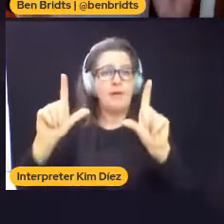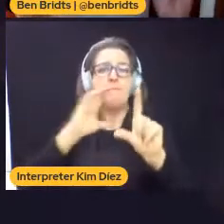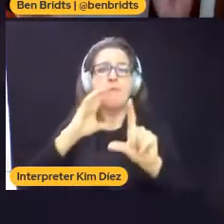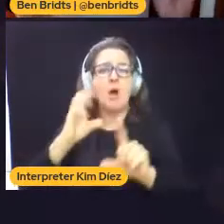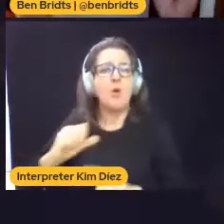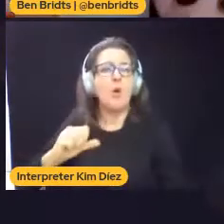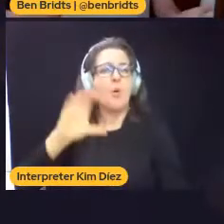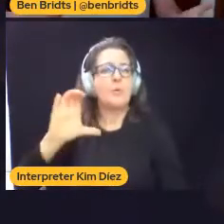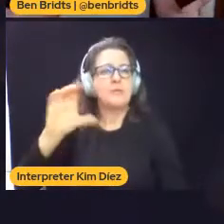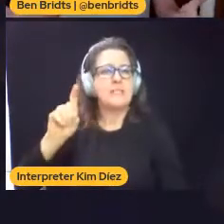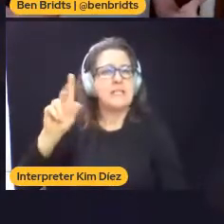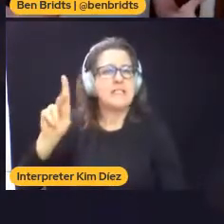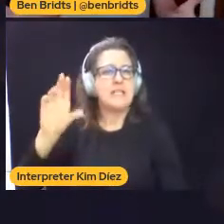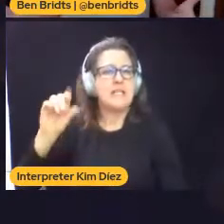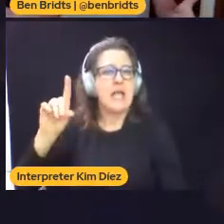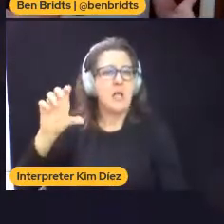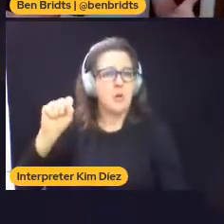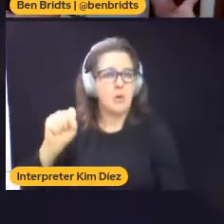We